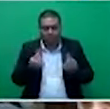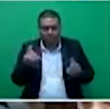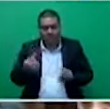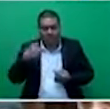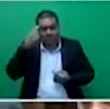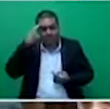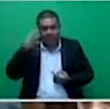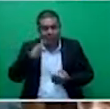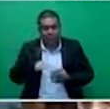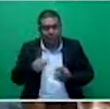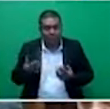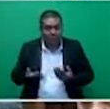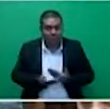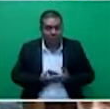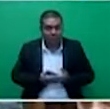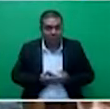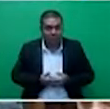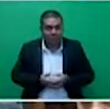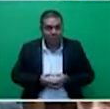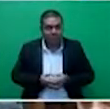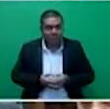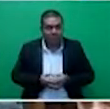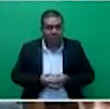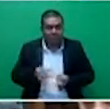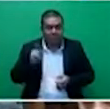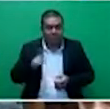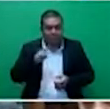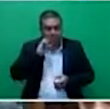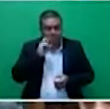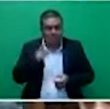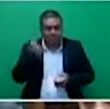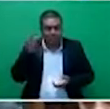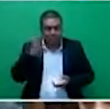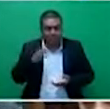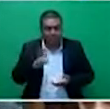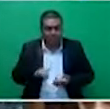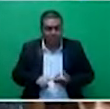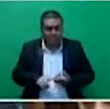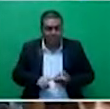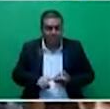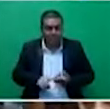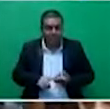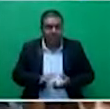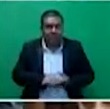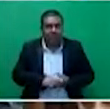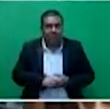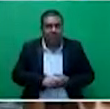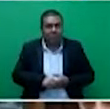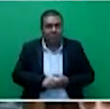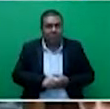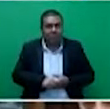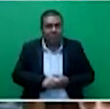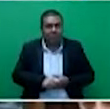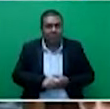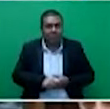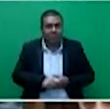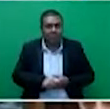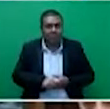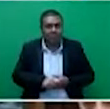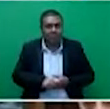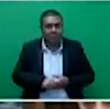world has increased its debt post-COVID. This will eventually come down as the economy recovers, sir. Mr.